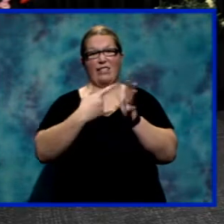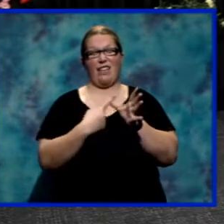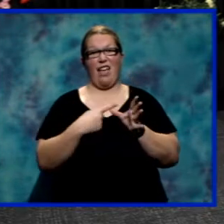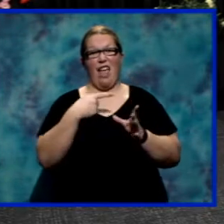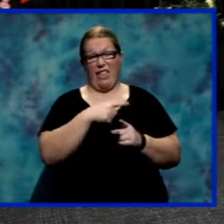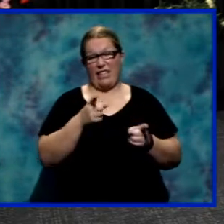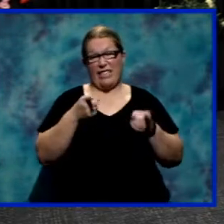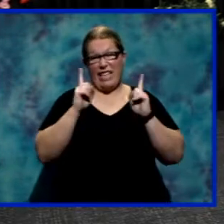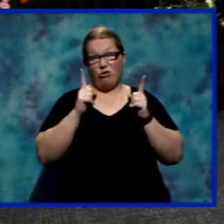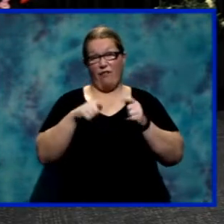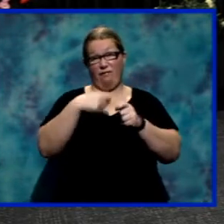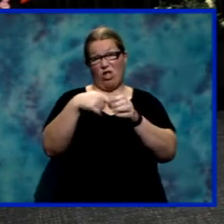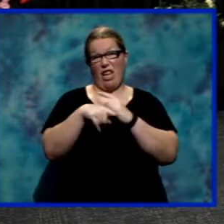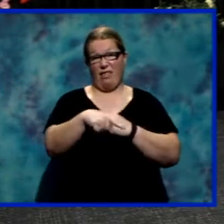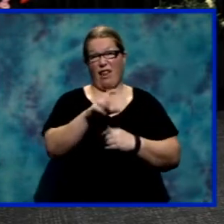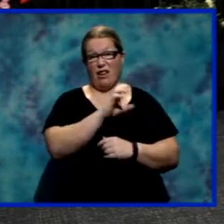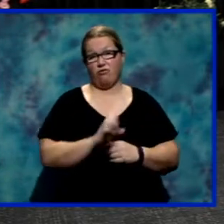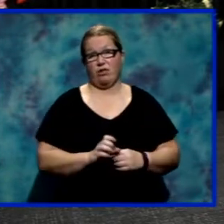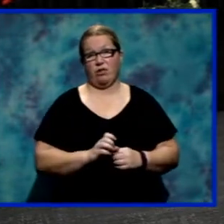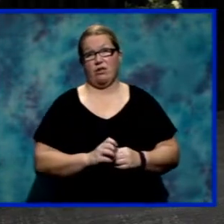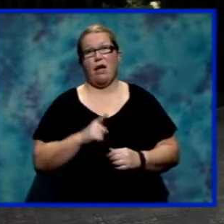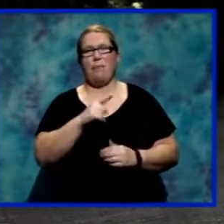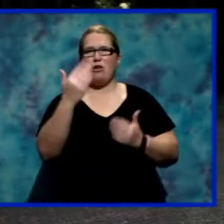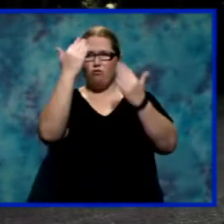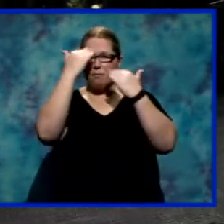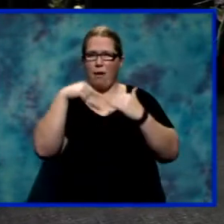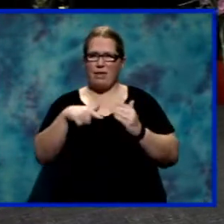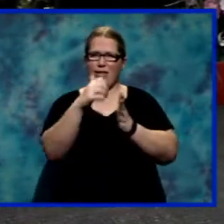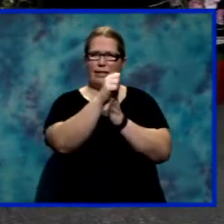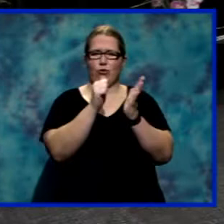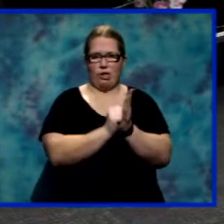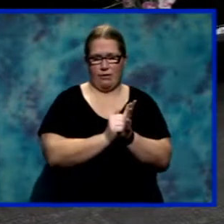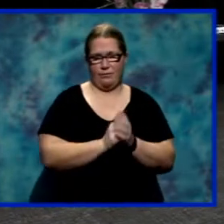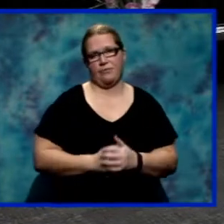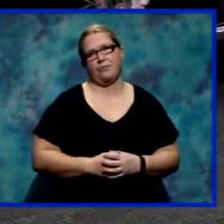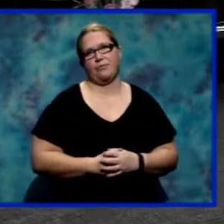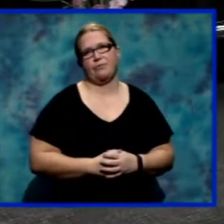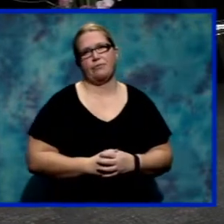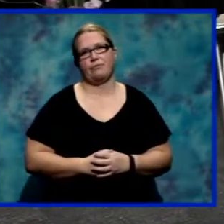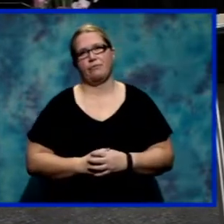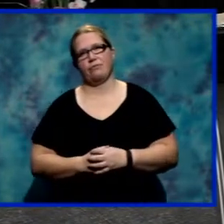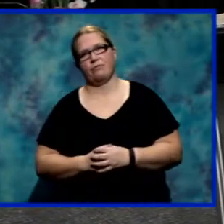dangers of fishing in that country. But it reminds me of this subject.